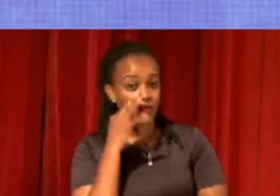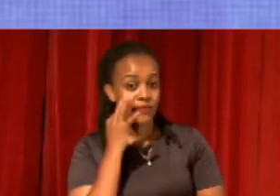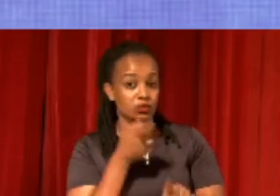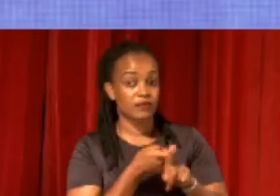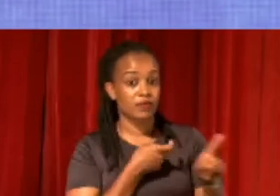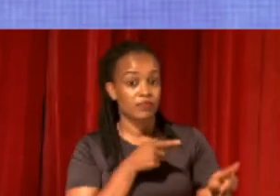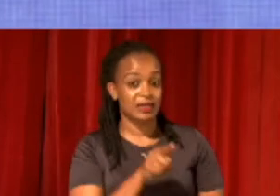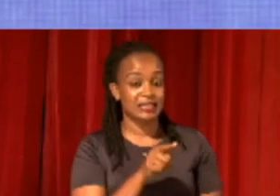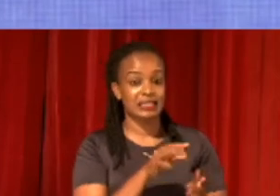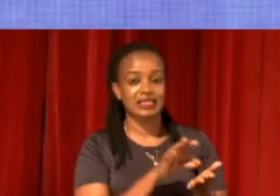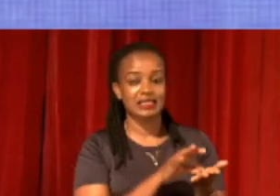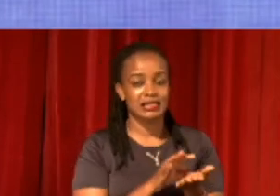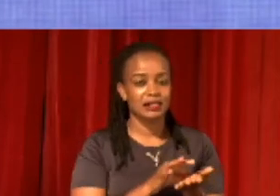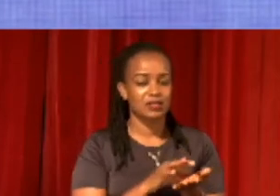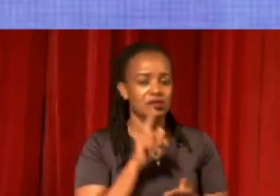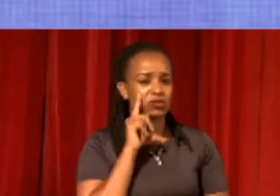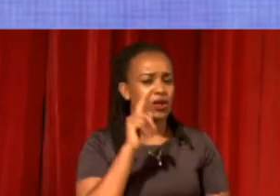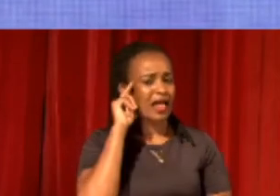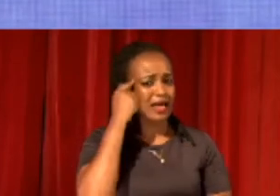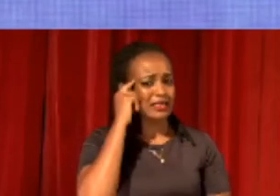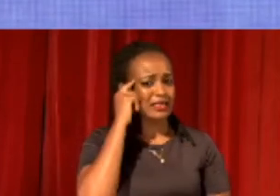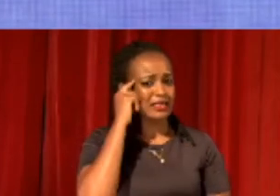Audio ni lele.